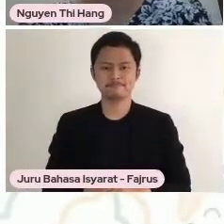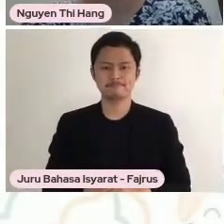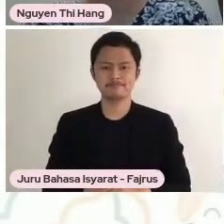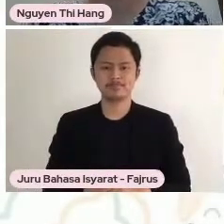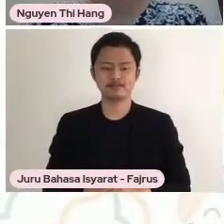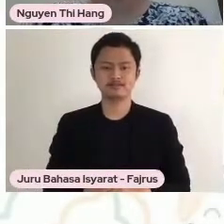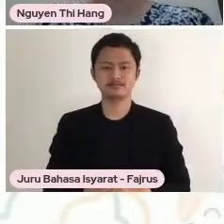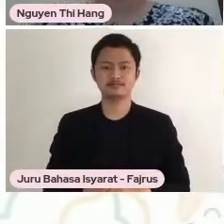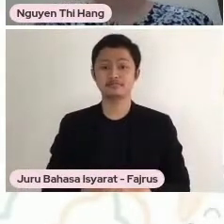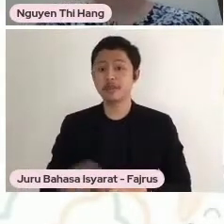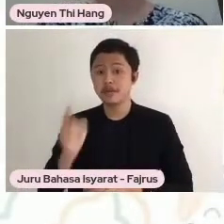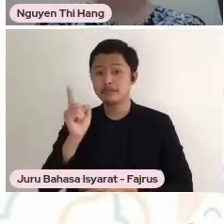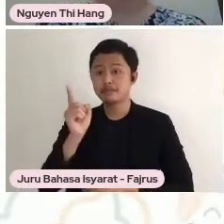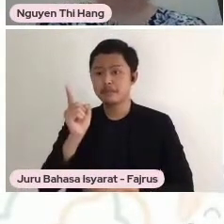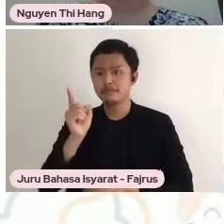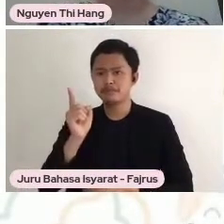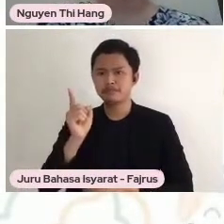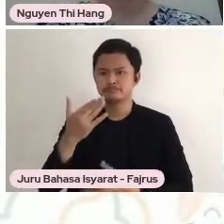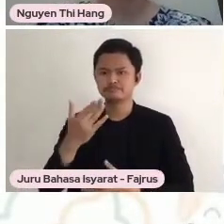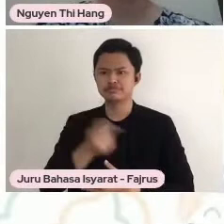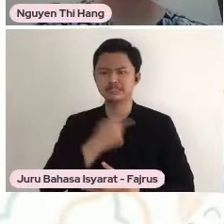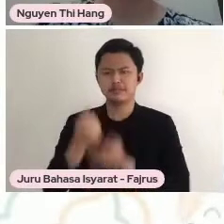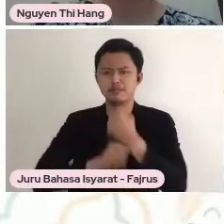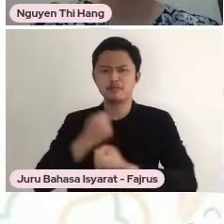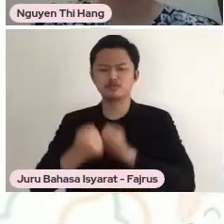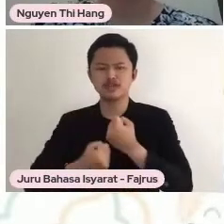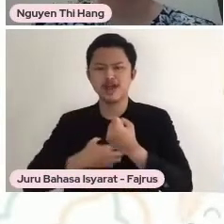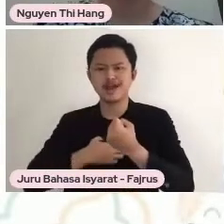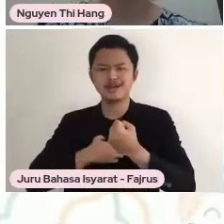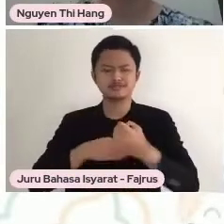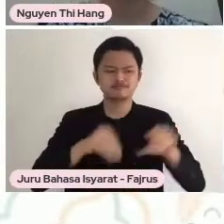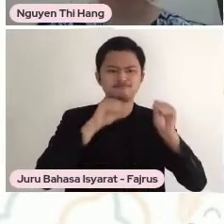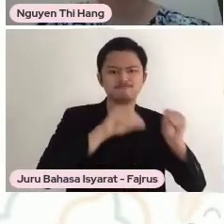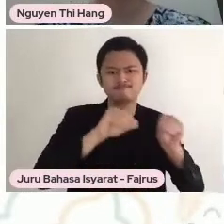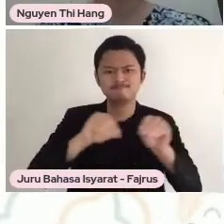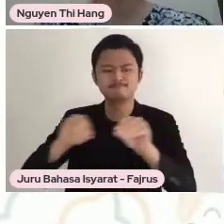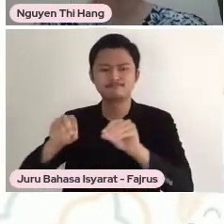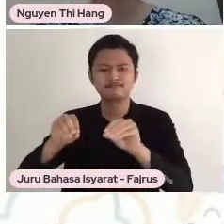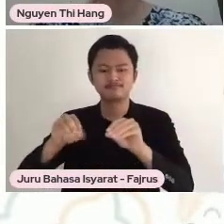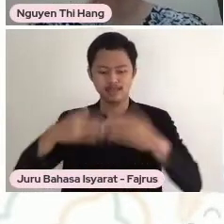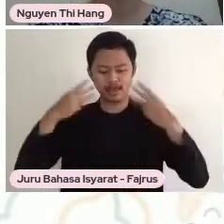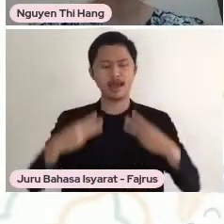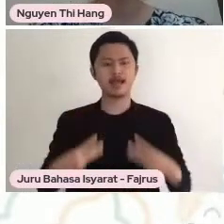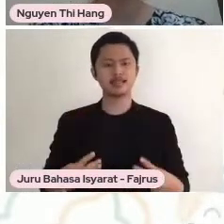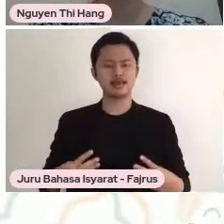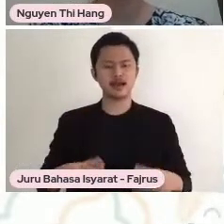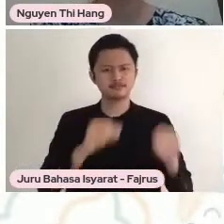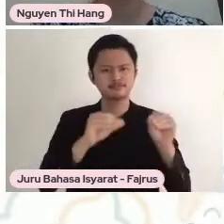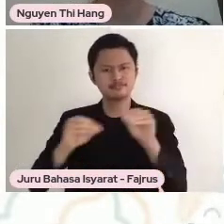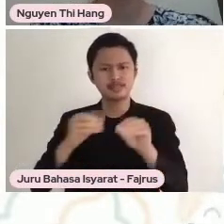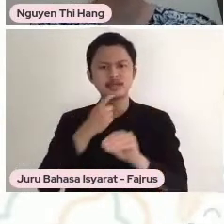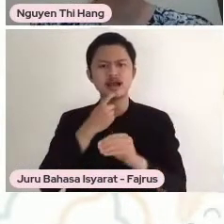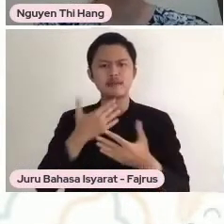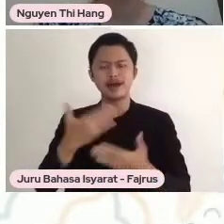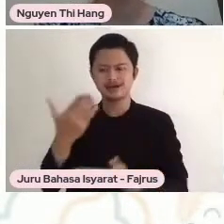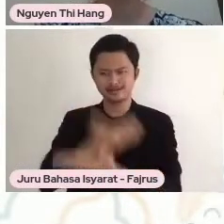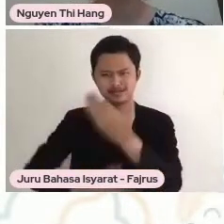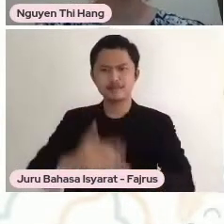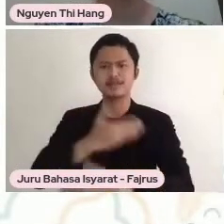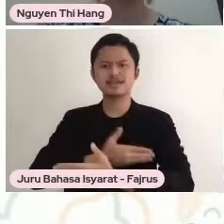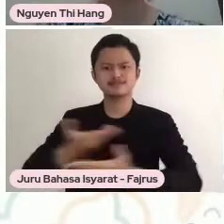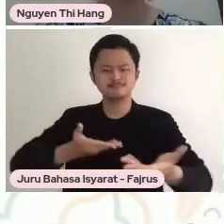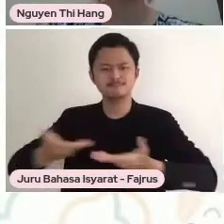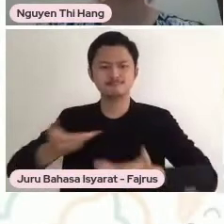Why every child has the right to an education? Attitudes toward children with disabilities as well as